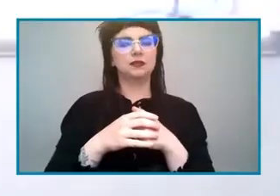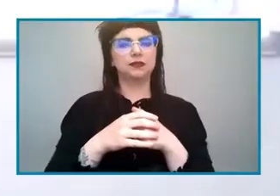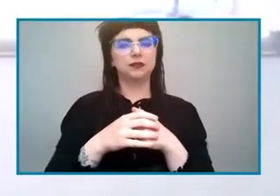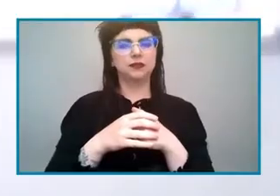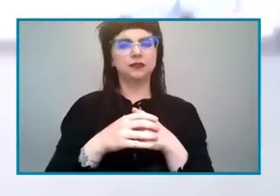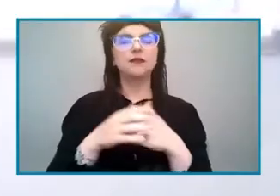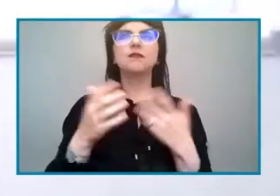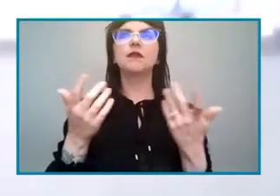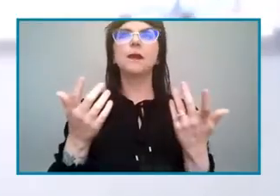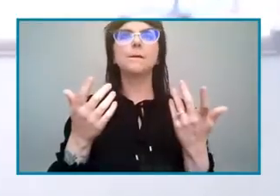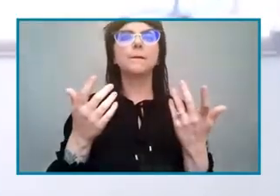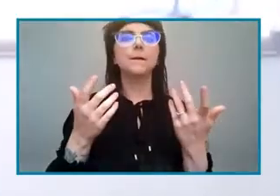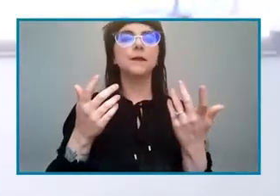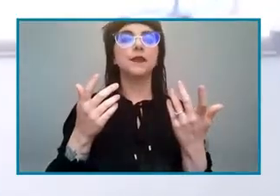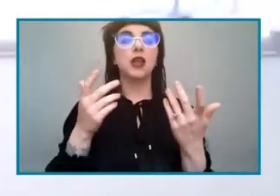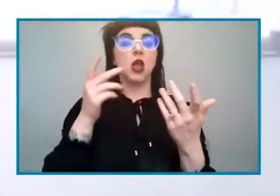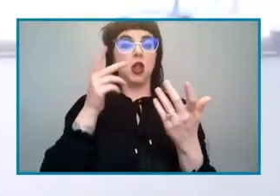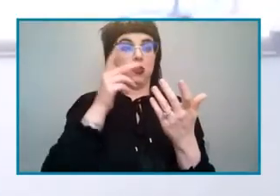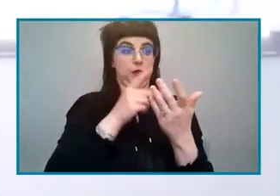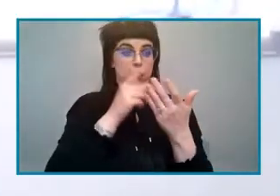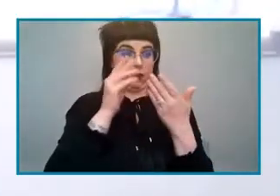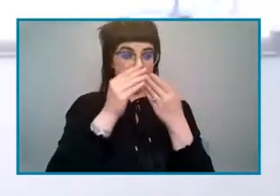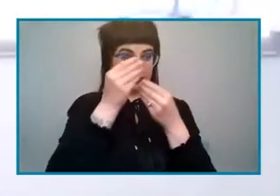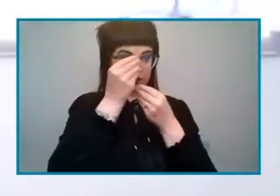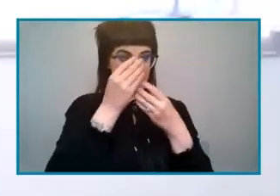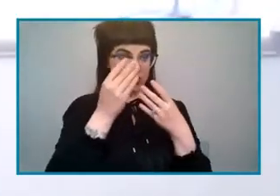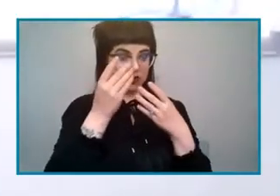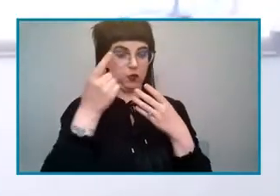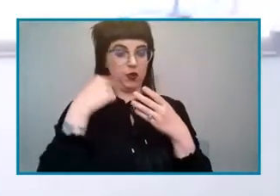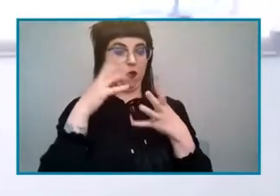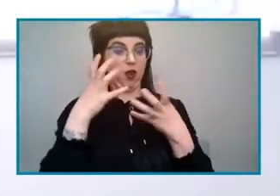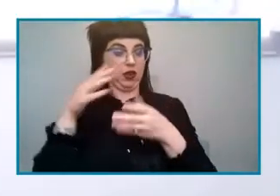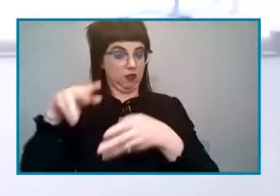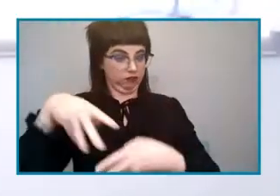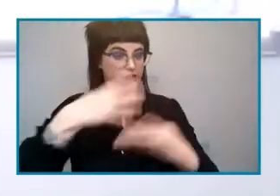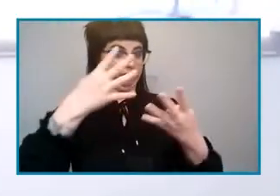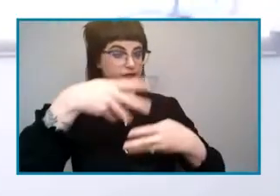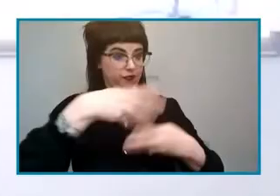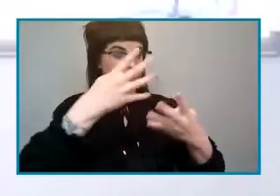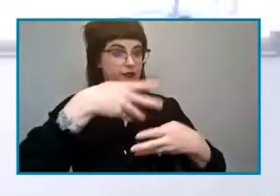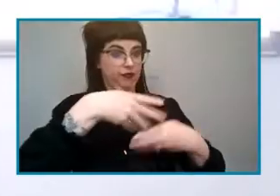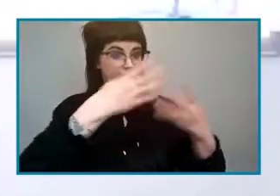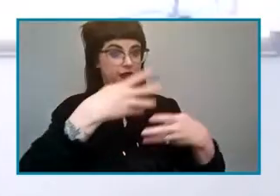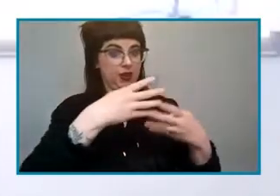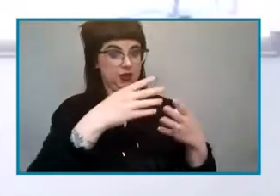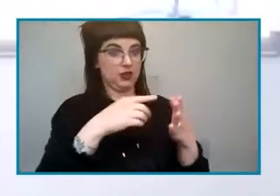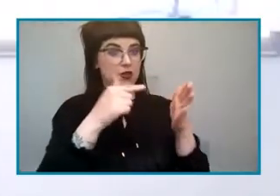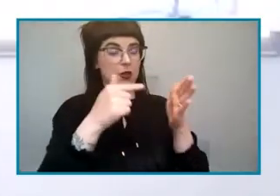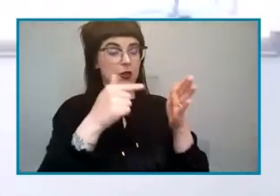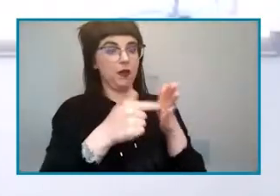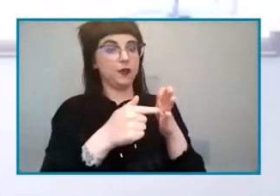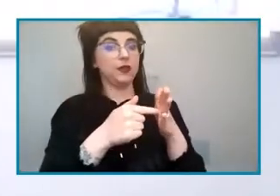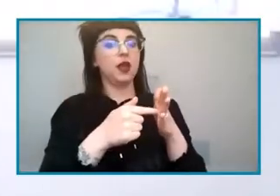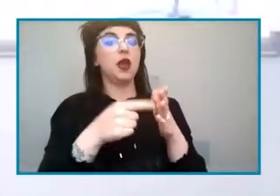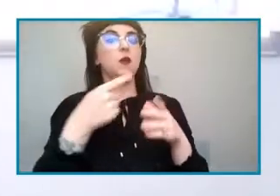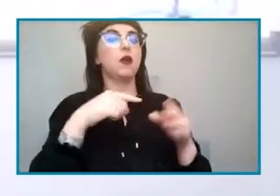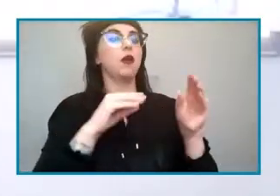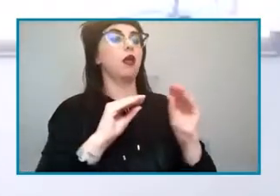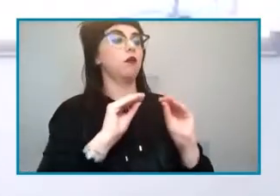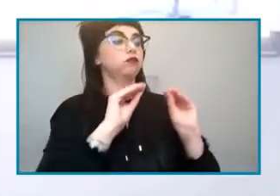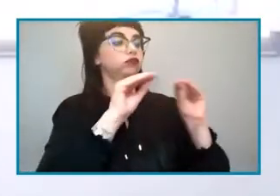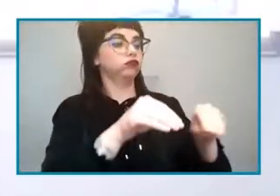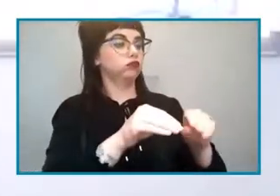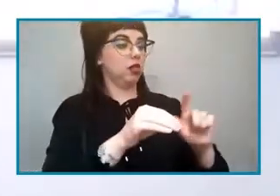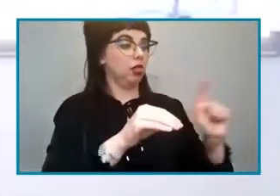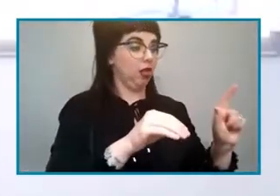of our programmatic information would feed into the logic model, and it would be a one-way direction, right? We just put this stuff in, we go left to right, and then we have